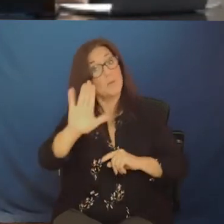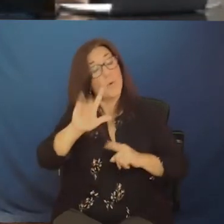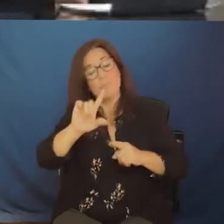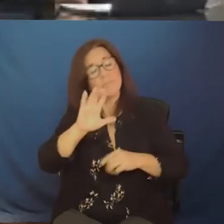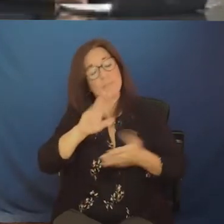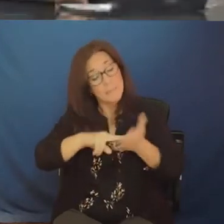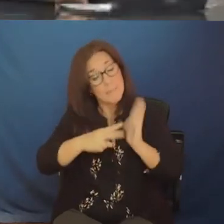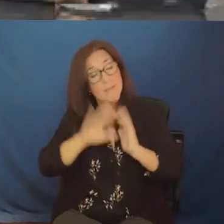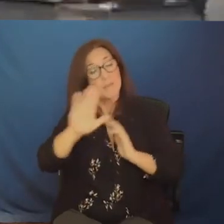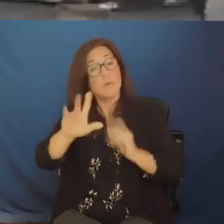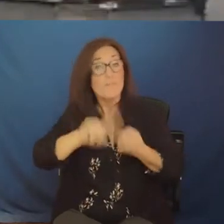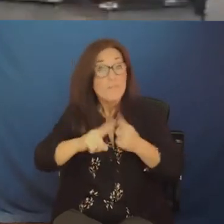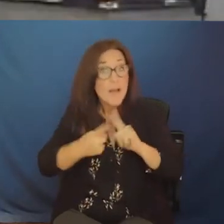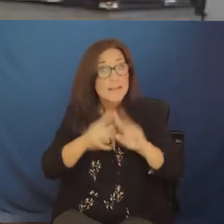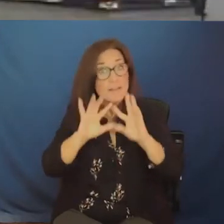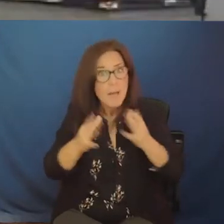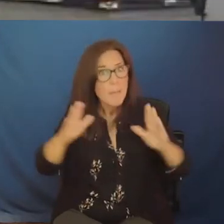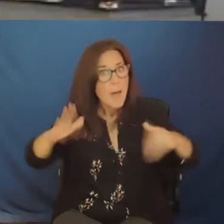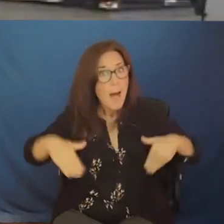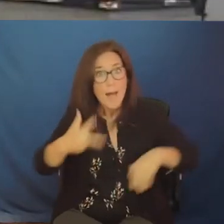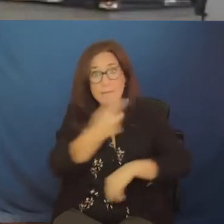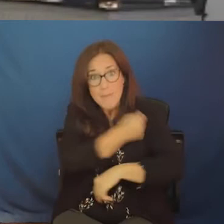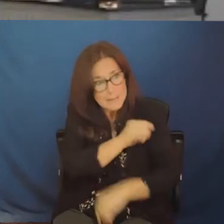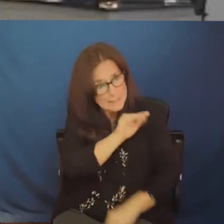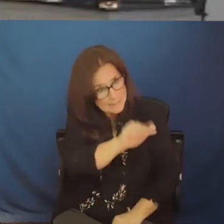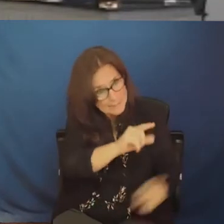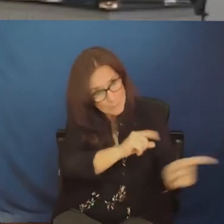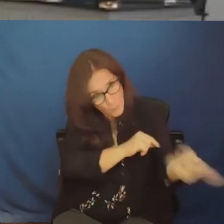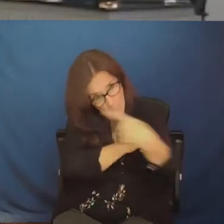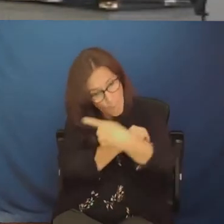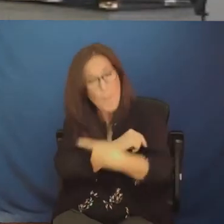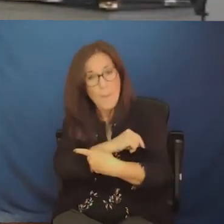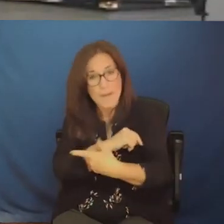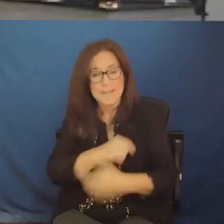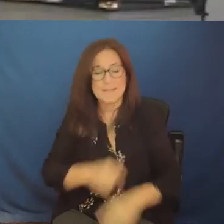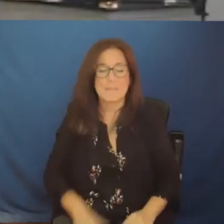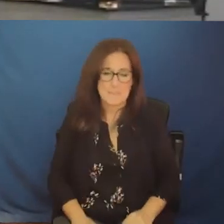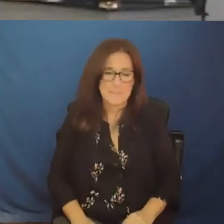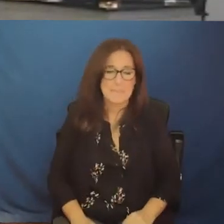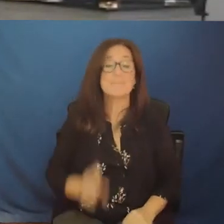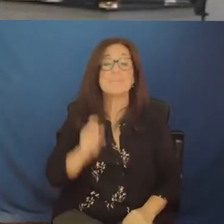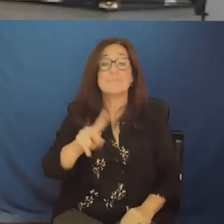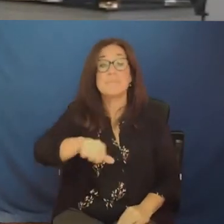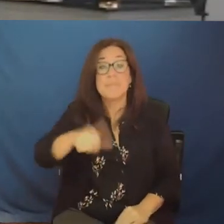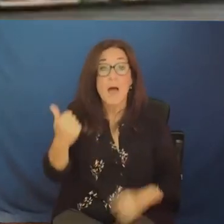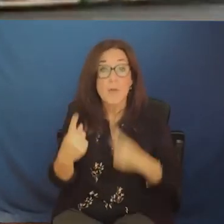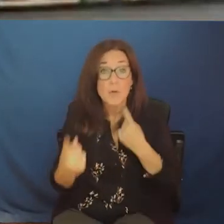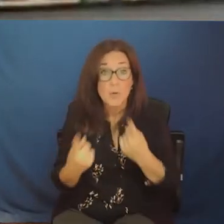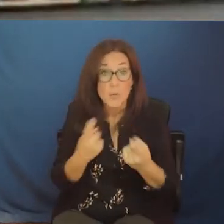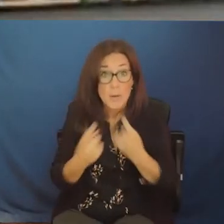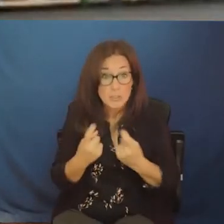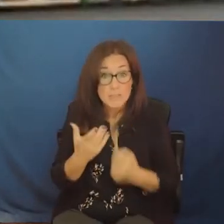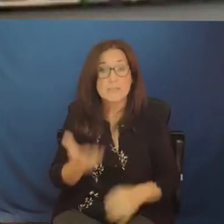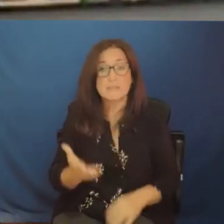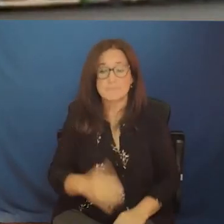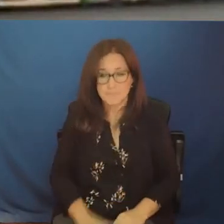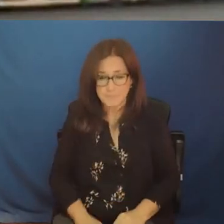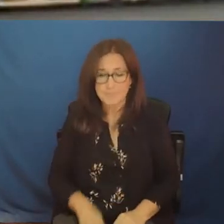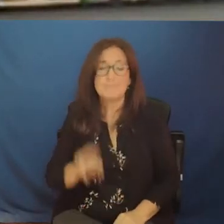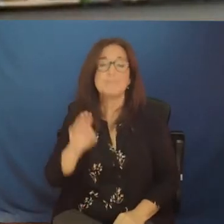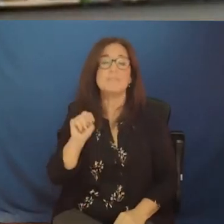comments? Please, Ms. Capps. Dr. Wagner, yes, 2 more questions about vaccinations when you were speaking.